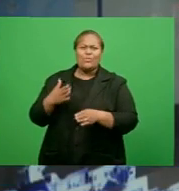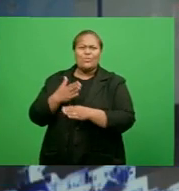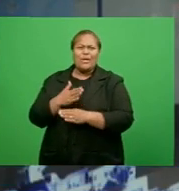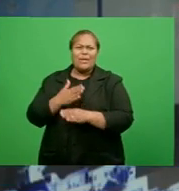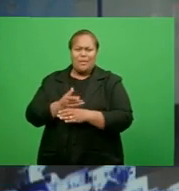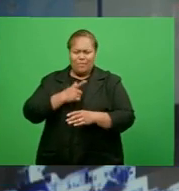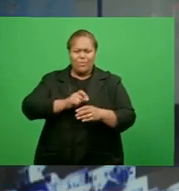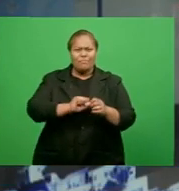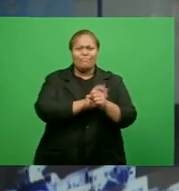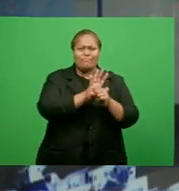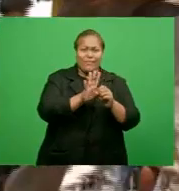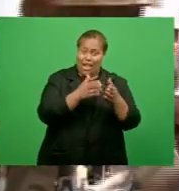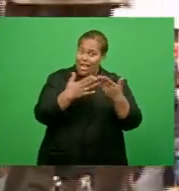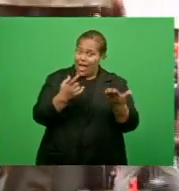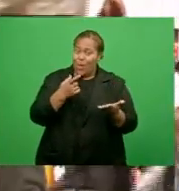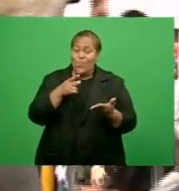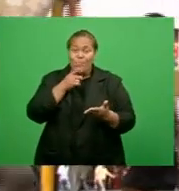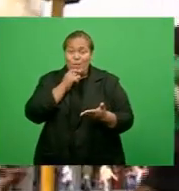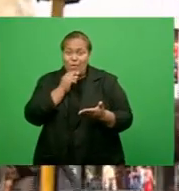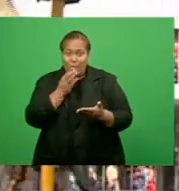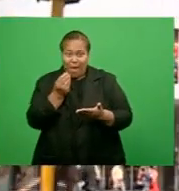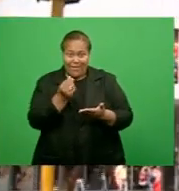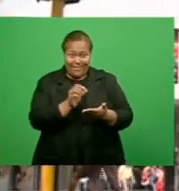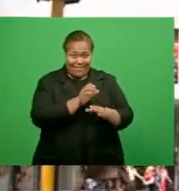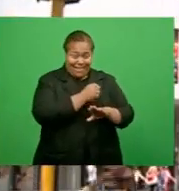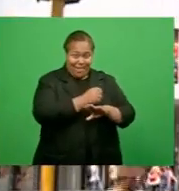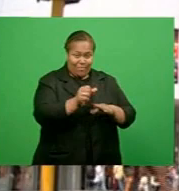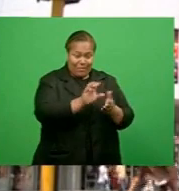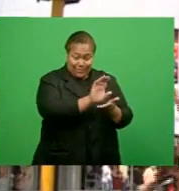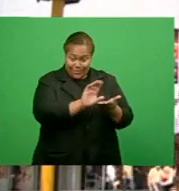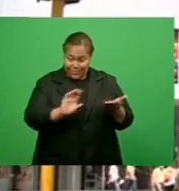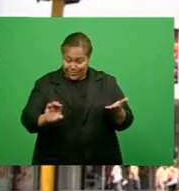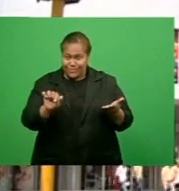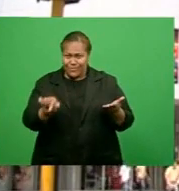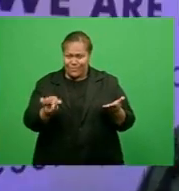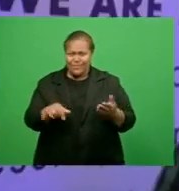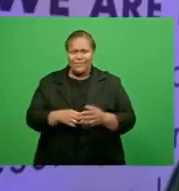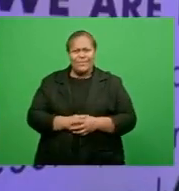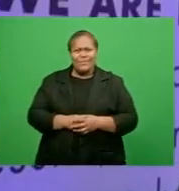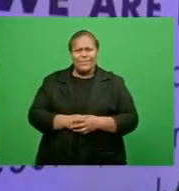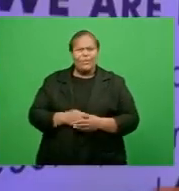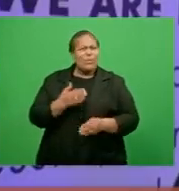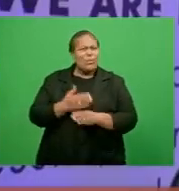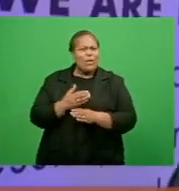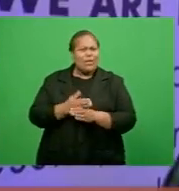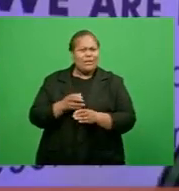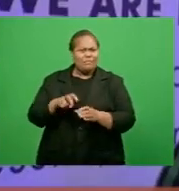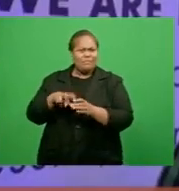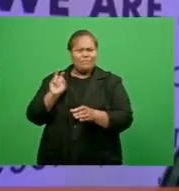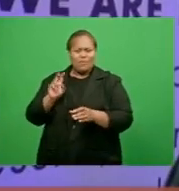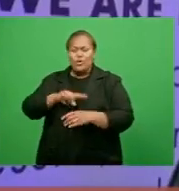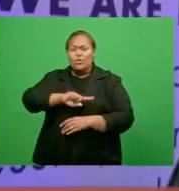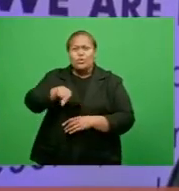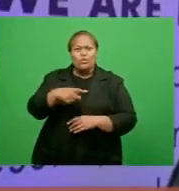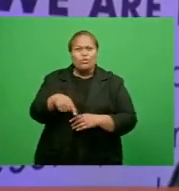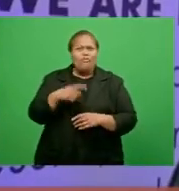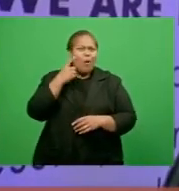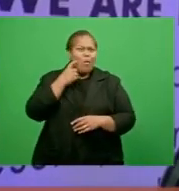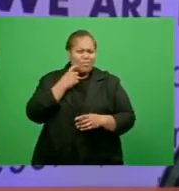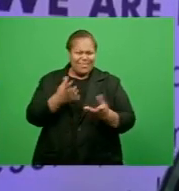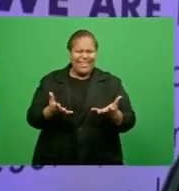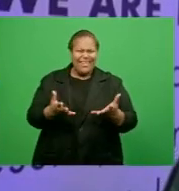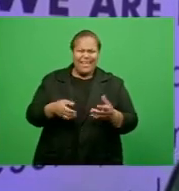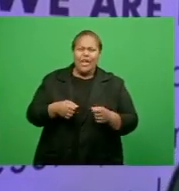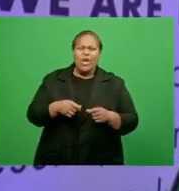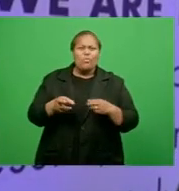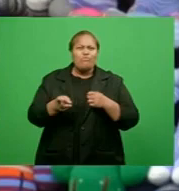concessional loan, he's decided to try something new. I got laid off from my job from Suva Plumbing. Then it was very